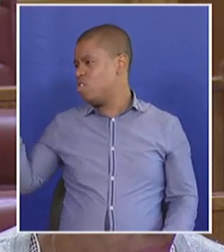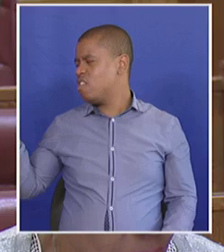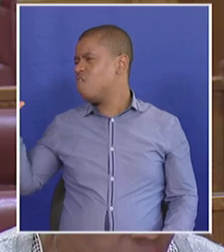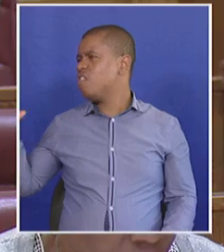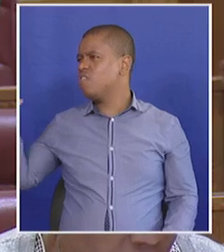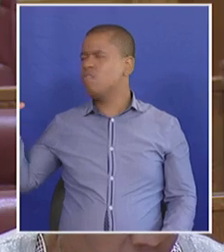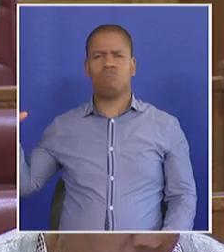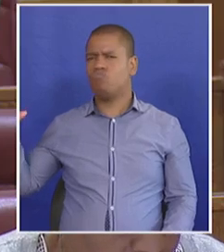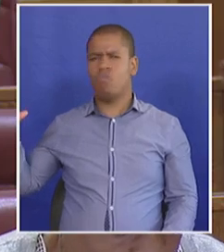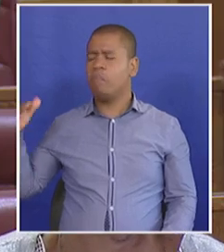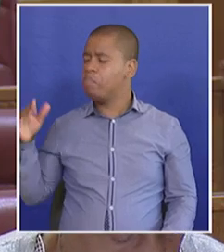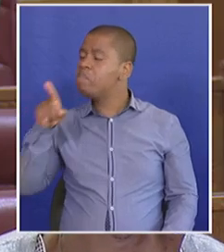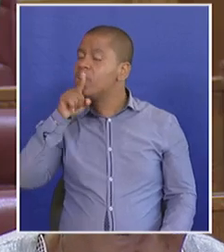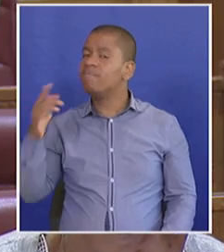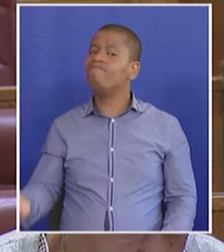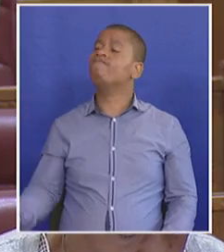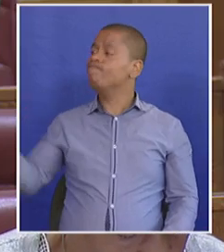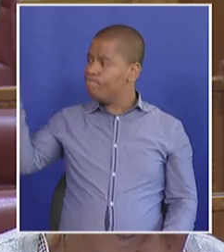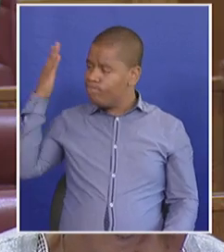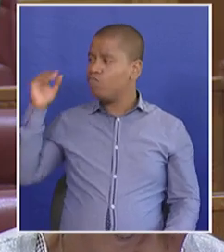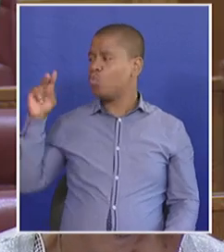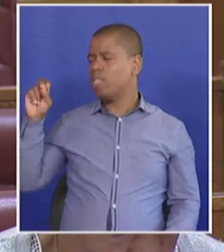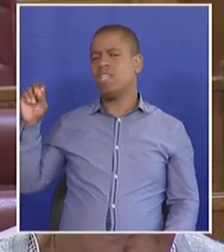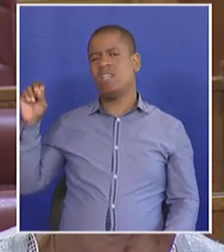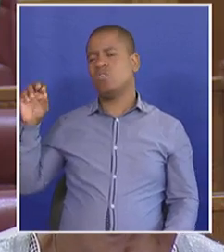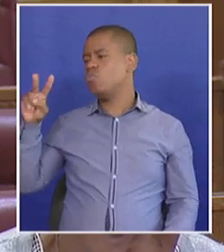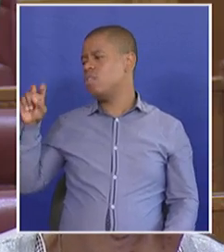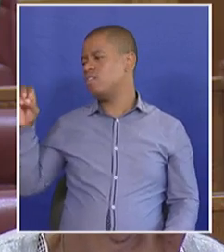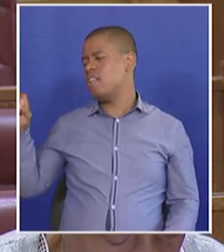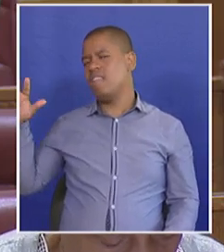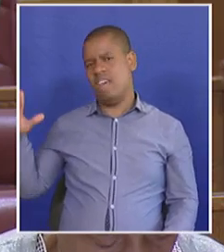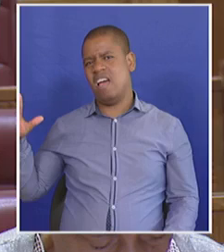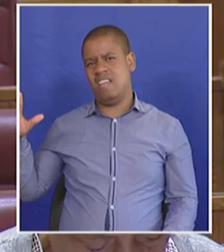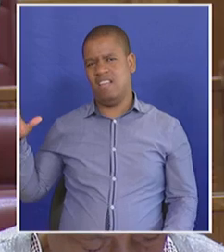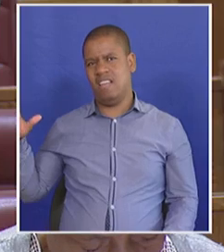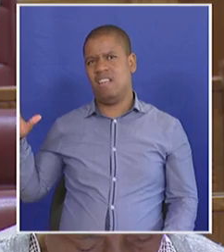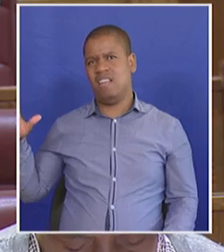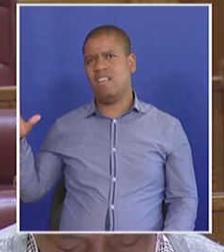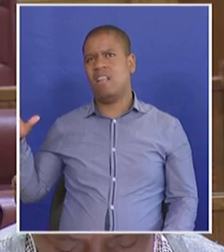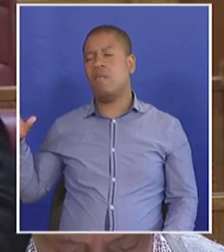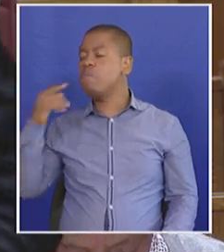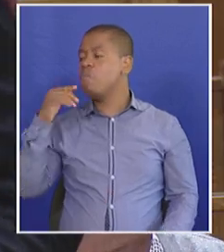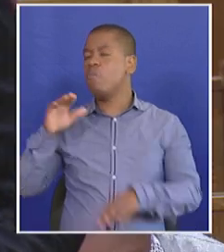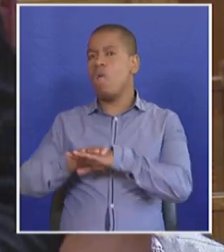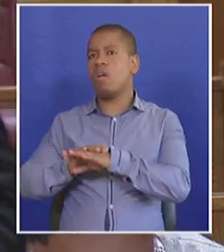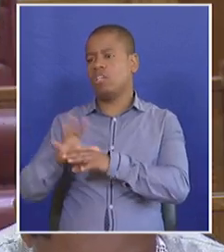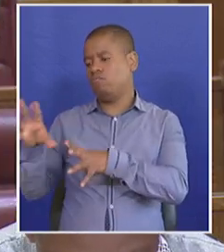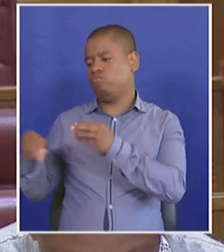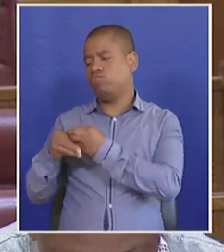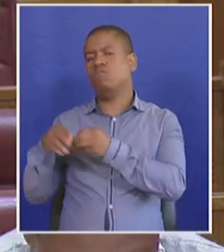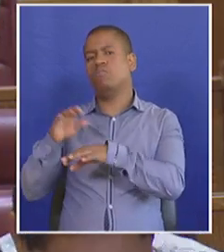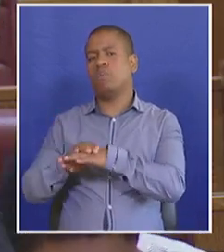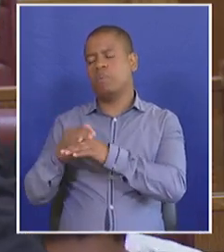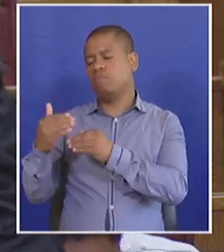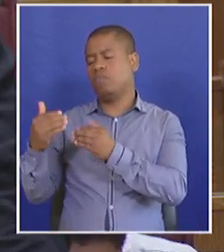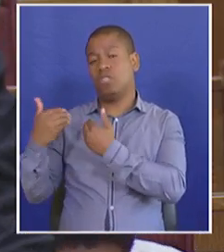about. It was way back, 2009 and so forth, as part of the initial security assessment kind of issues and